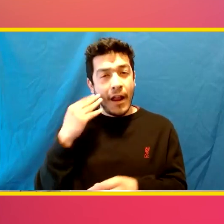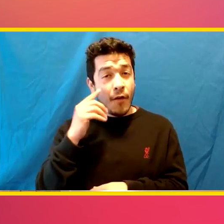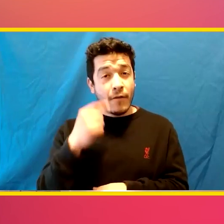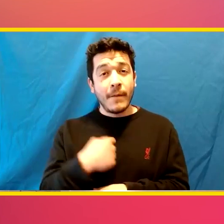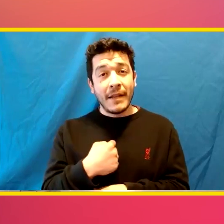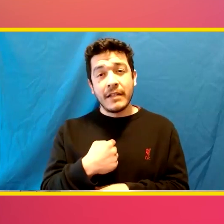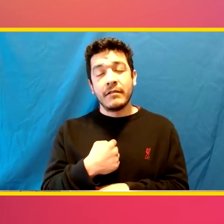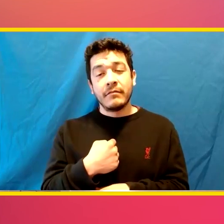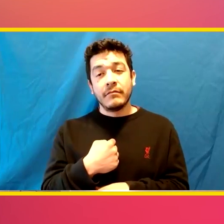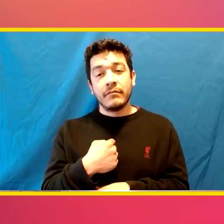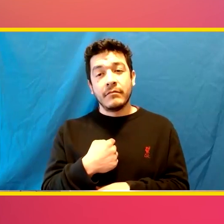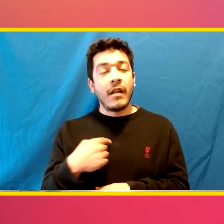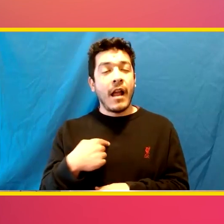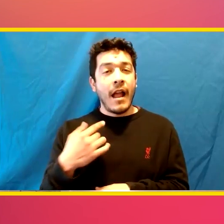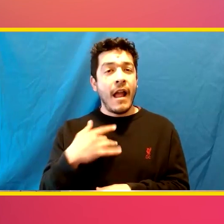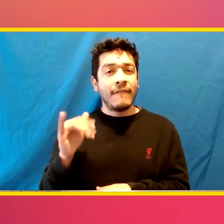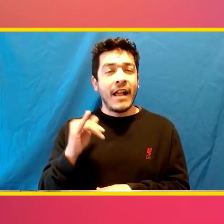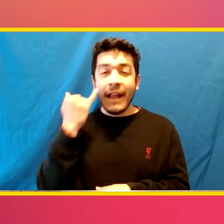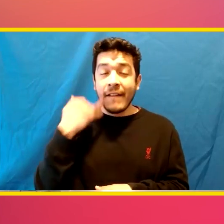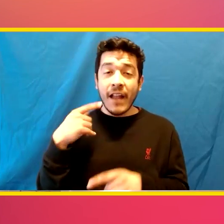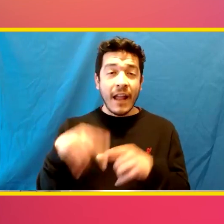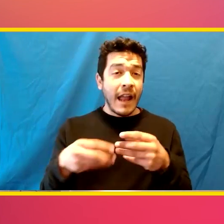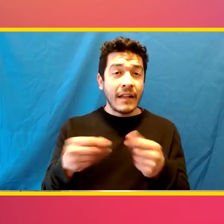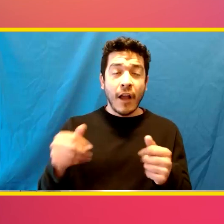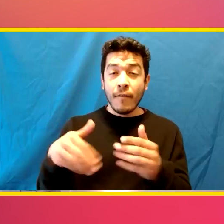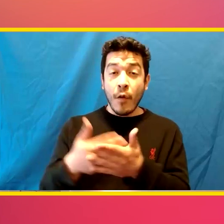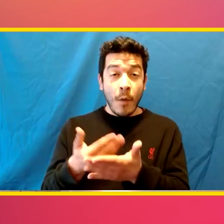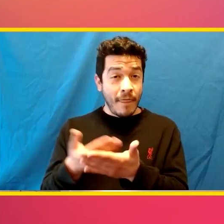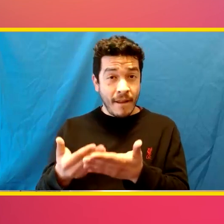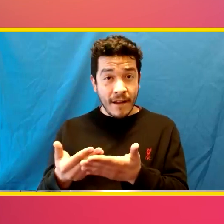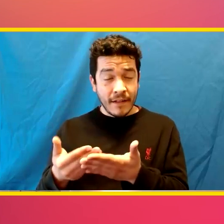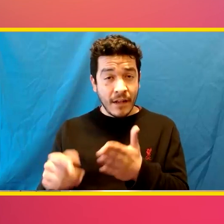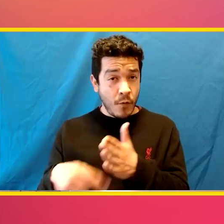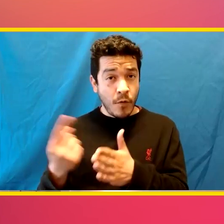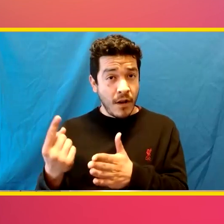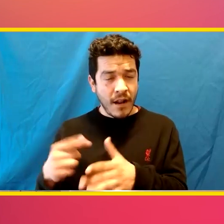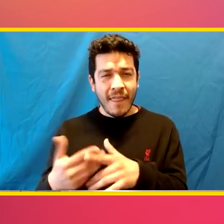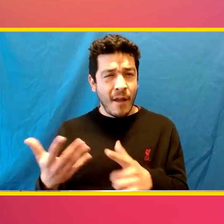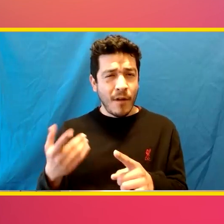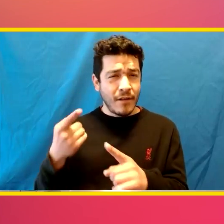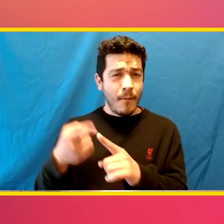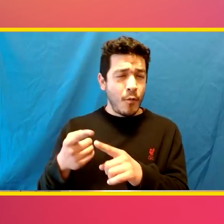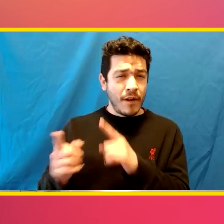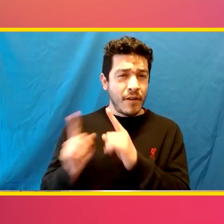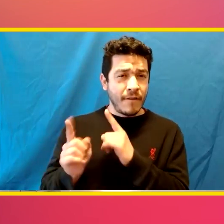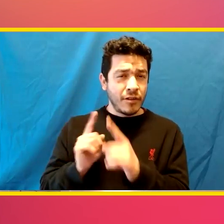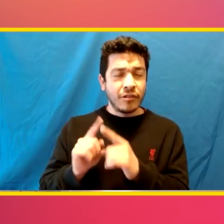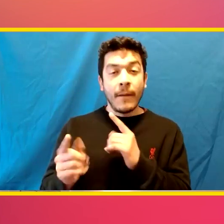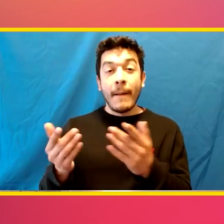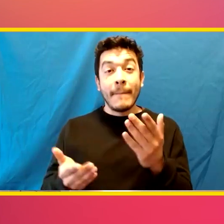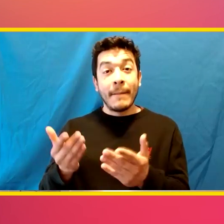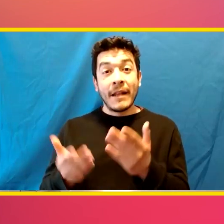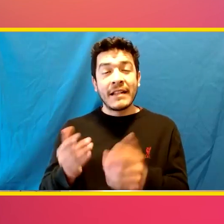me, I feel like if I can't solve the entire thing at once, then what's the point of the conversation? But maybe